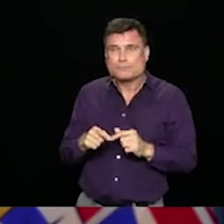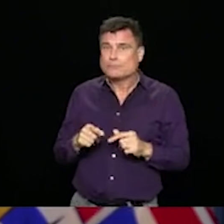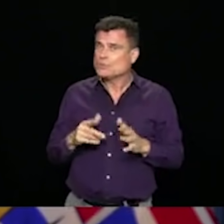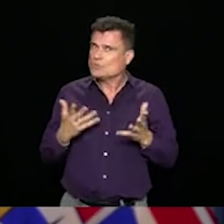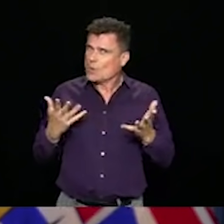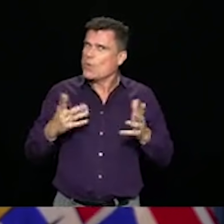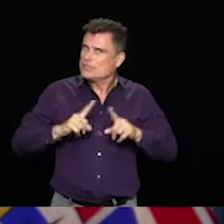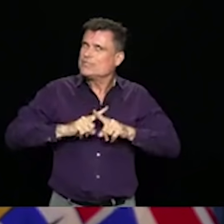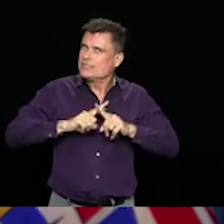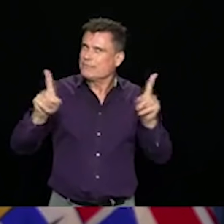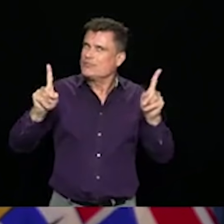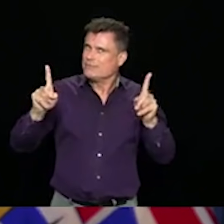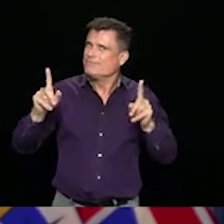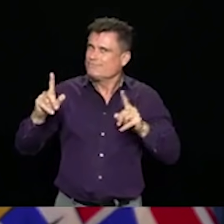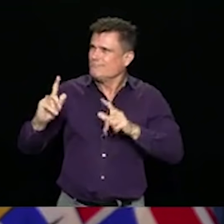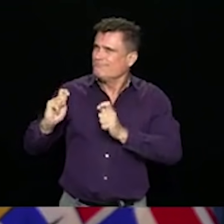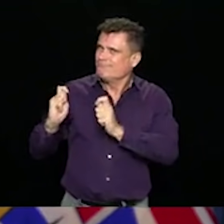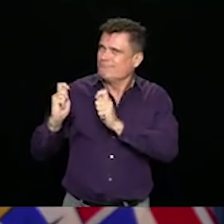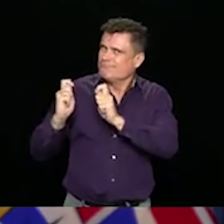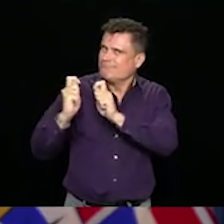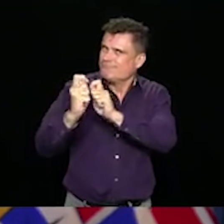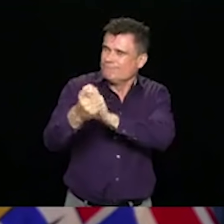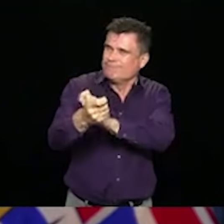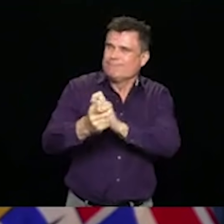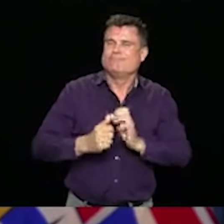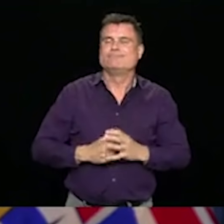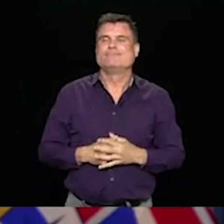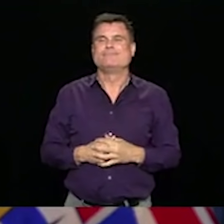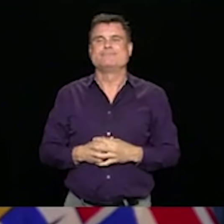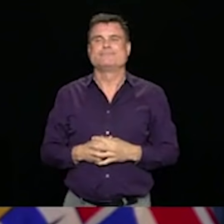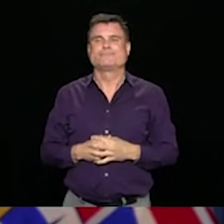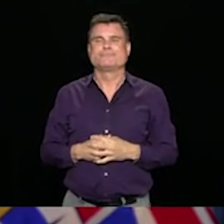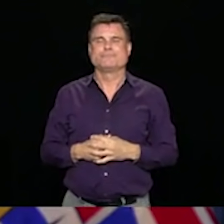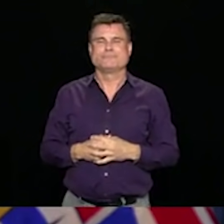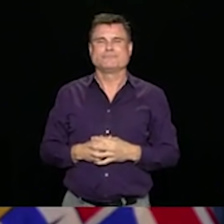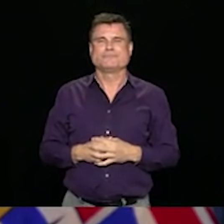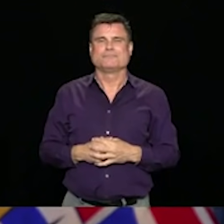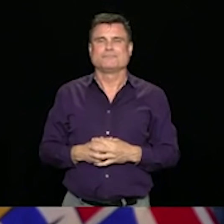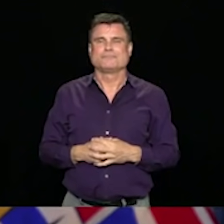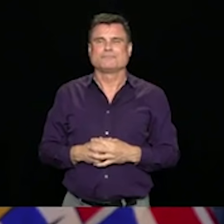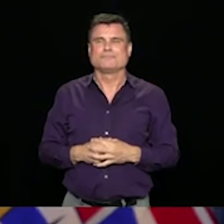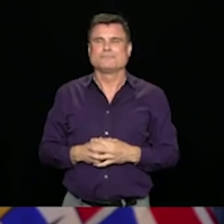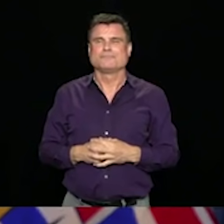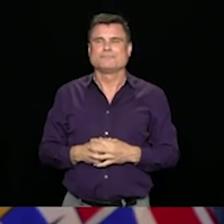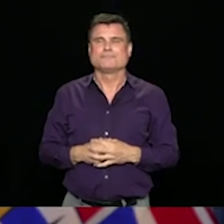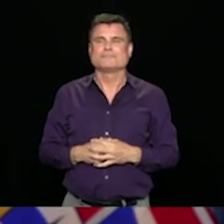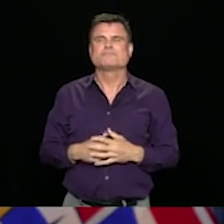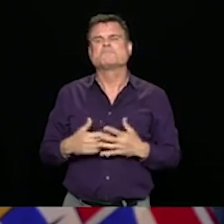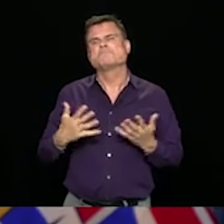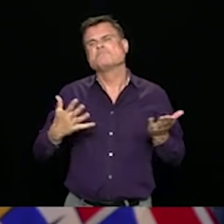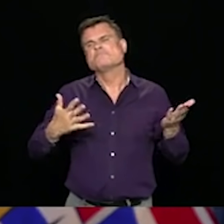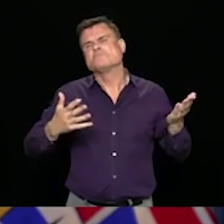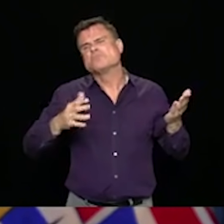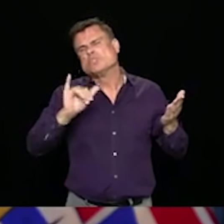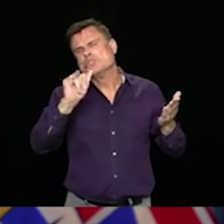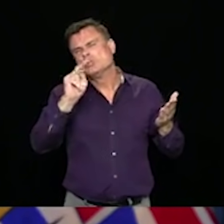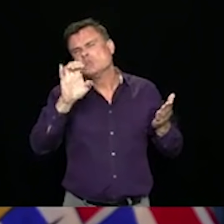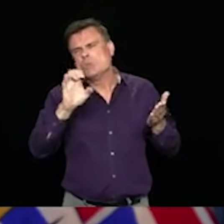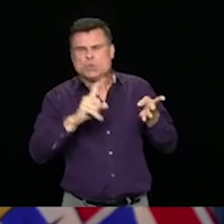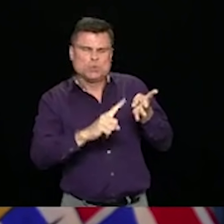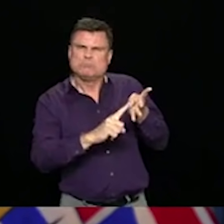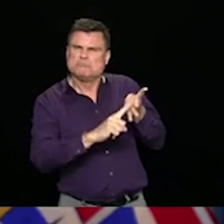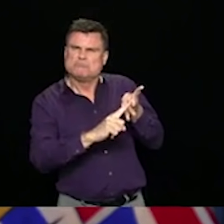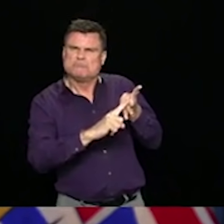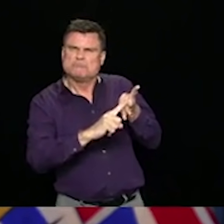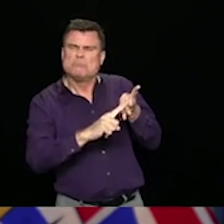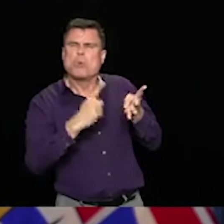have a good understanding of how we're doing. We will have a good understanding of how we are doing around mid-June, when